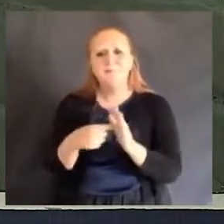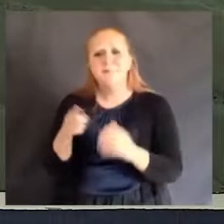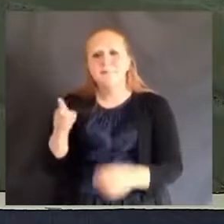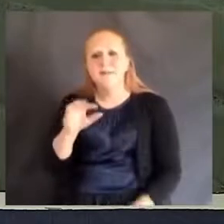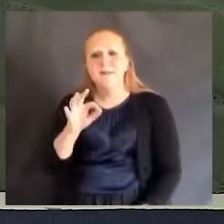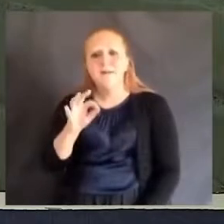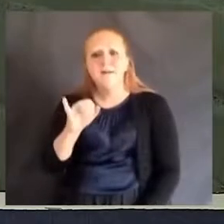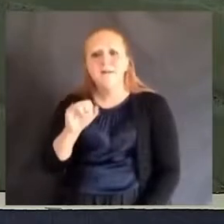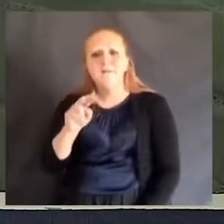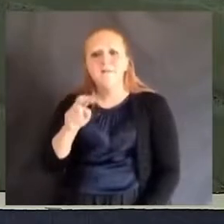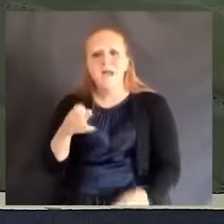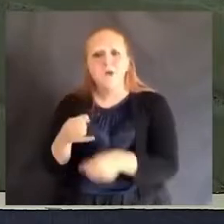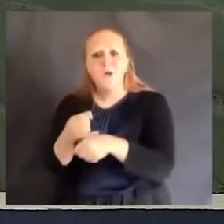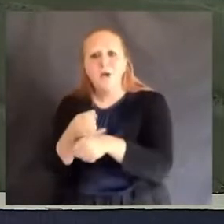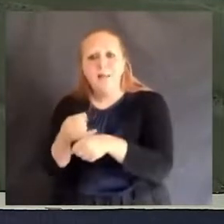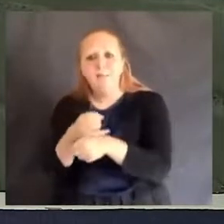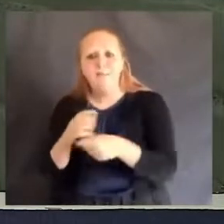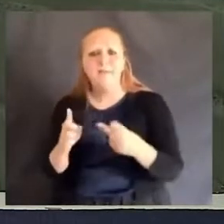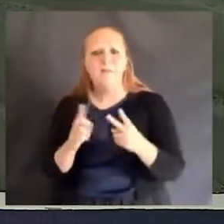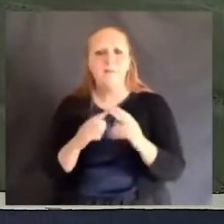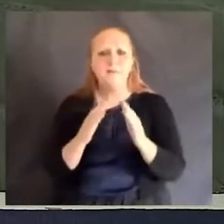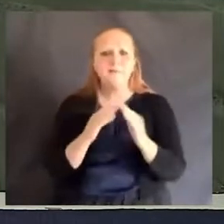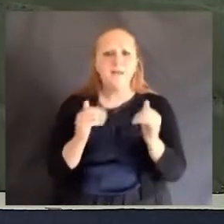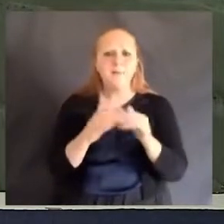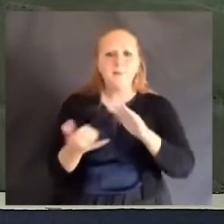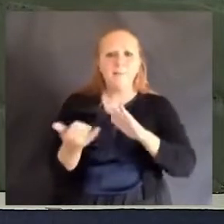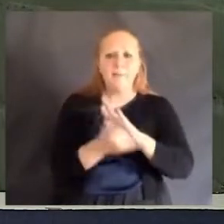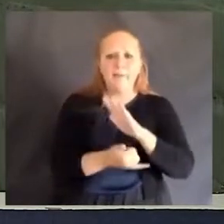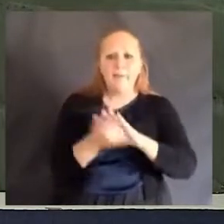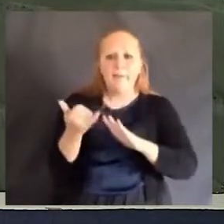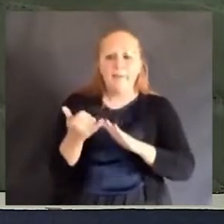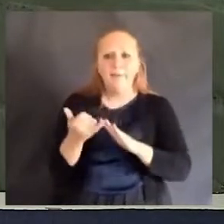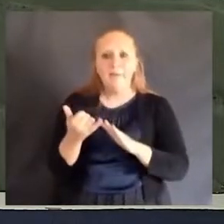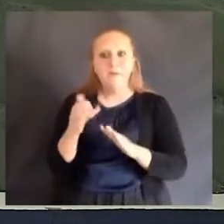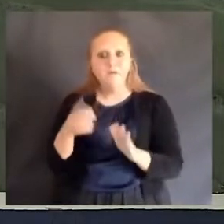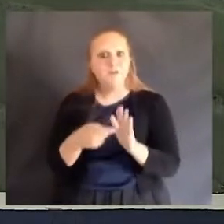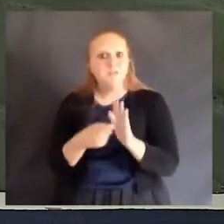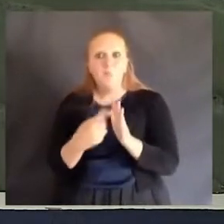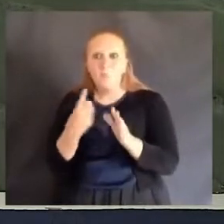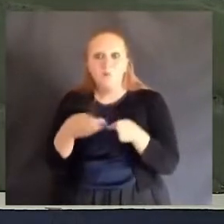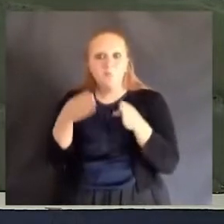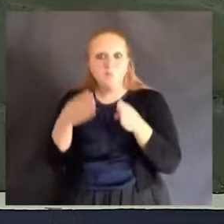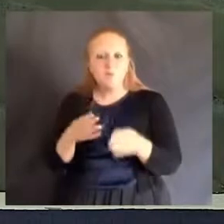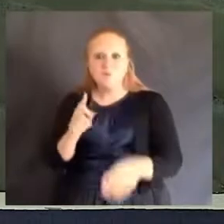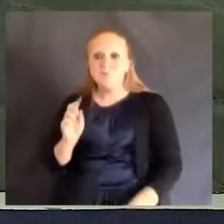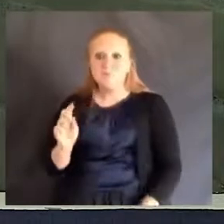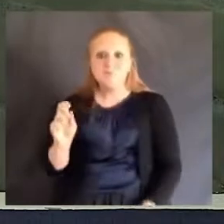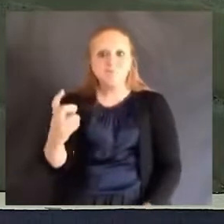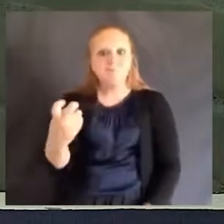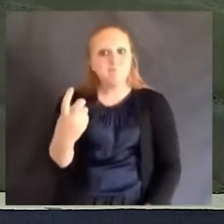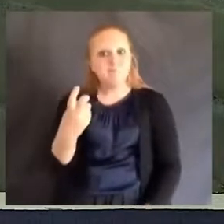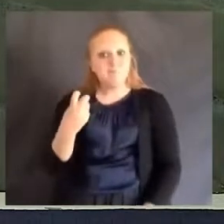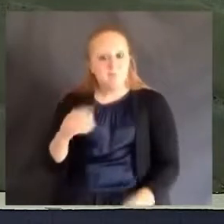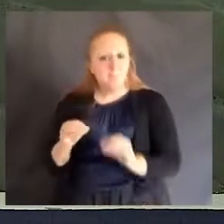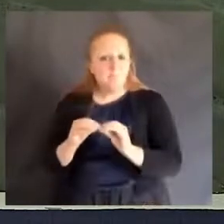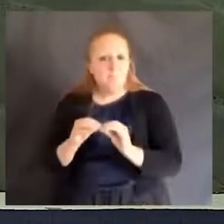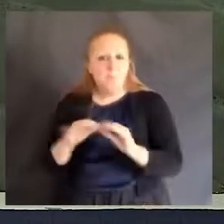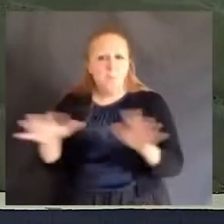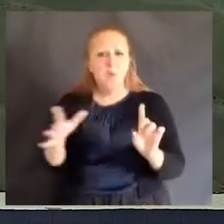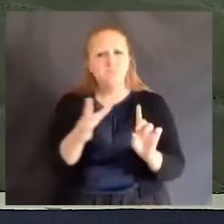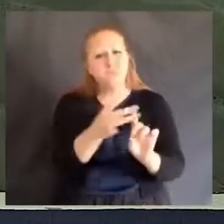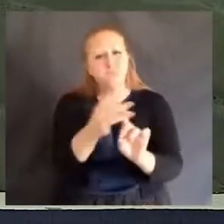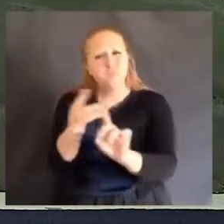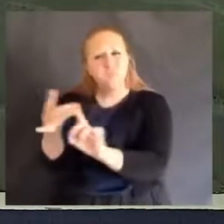on a Thursday, Friday night, one person walking up and down that block can infect hundreds of